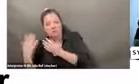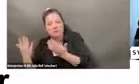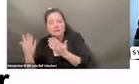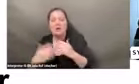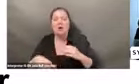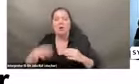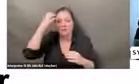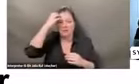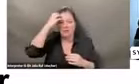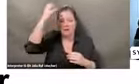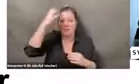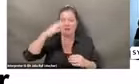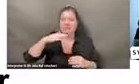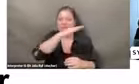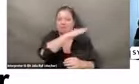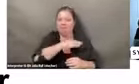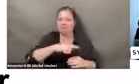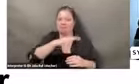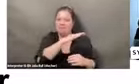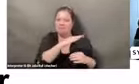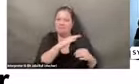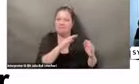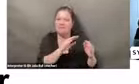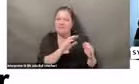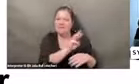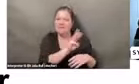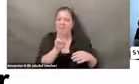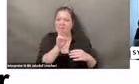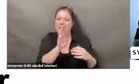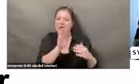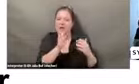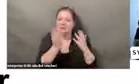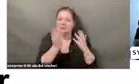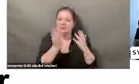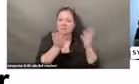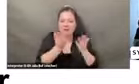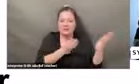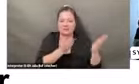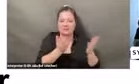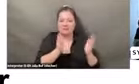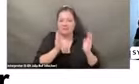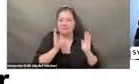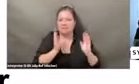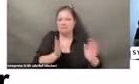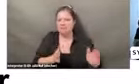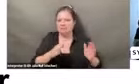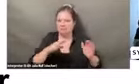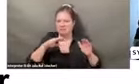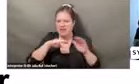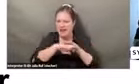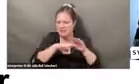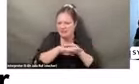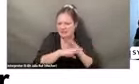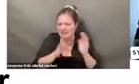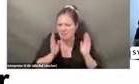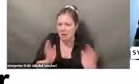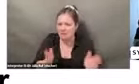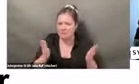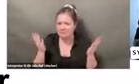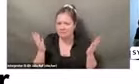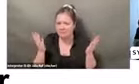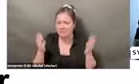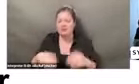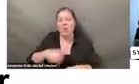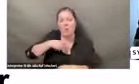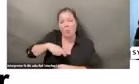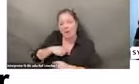websites need to be accessible, and an approach where you rely on user testing